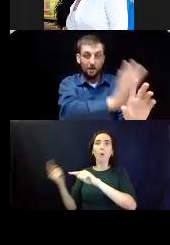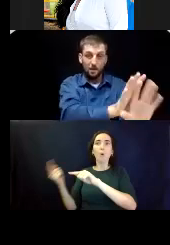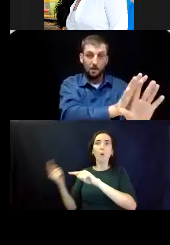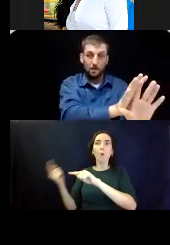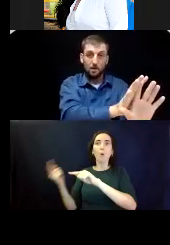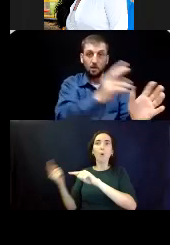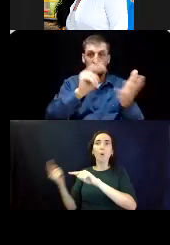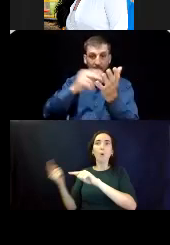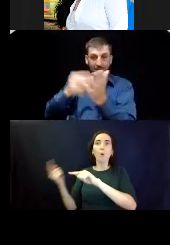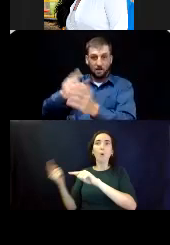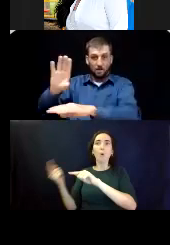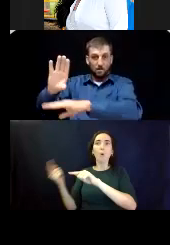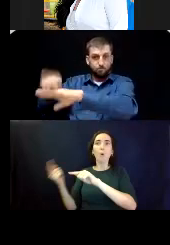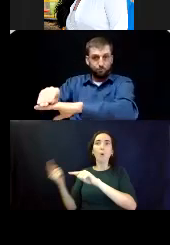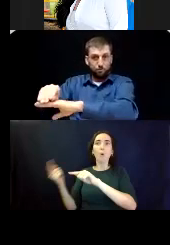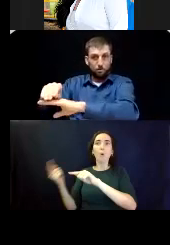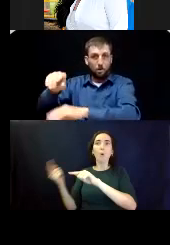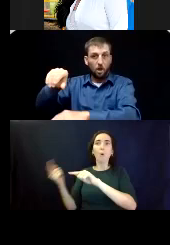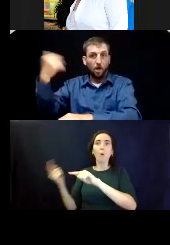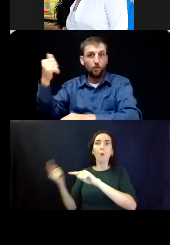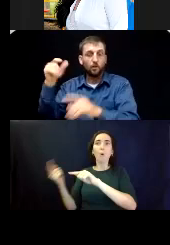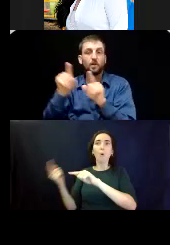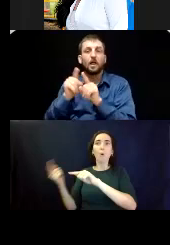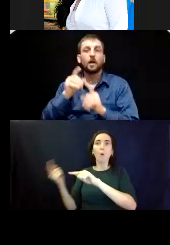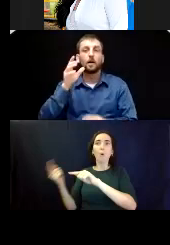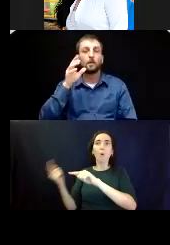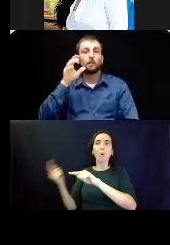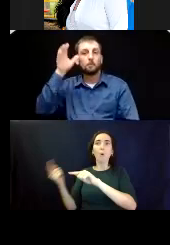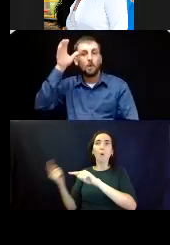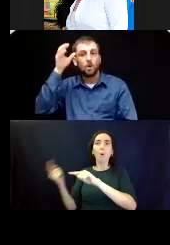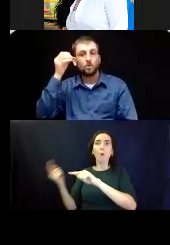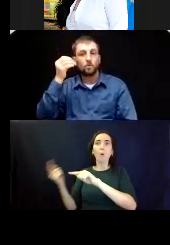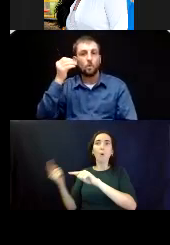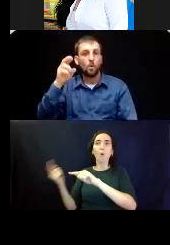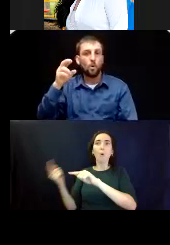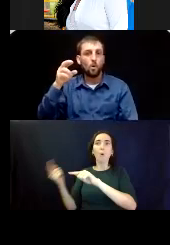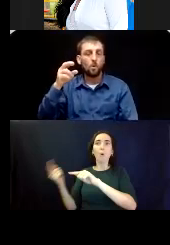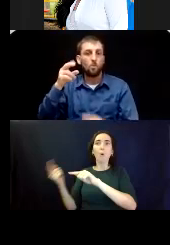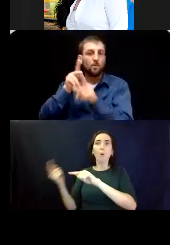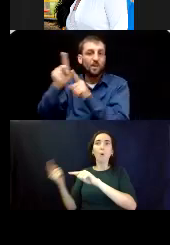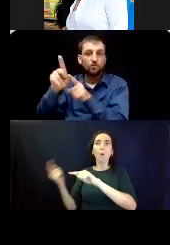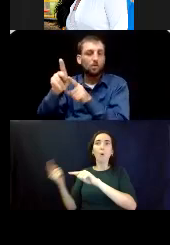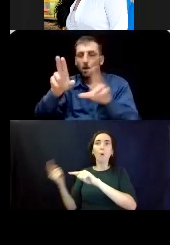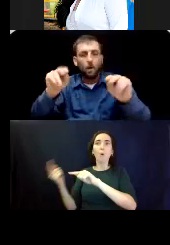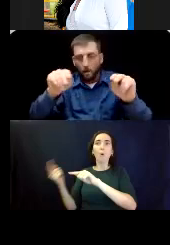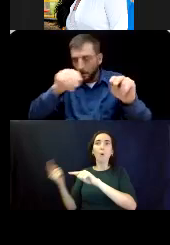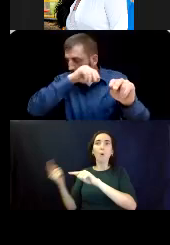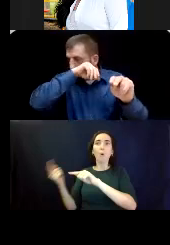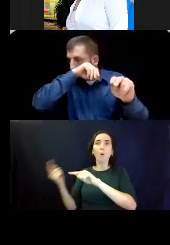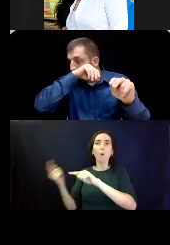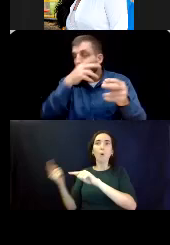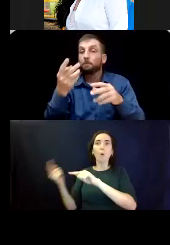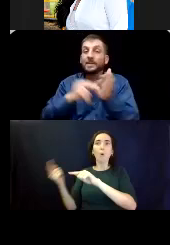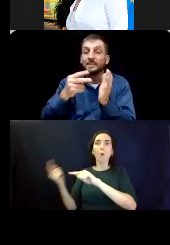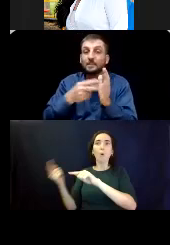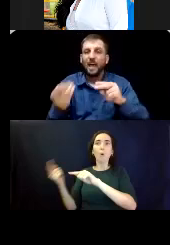disempowerment of others, like parents or professionals. We are simply calling for an increased collaboration